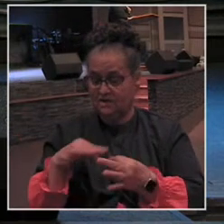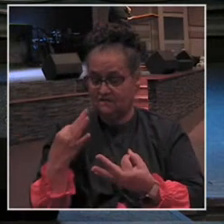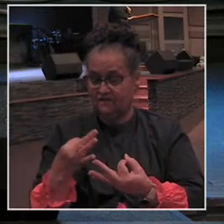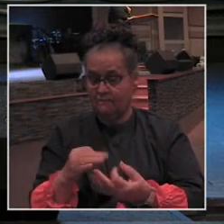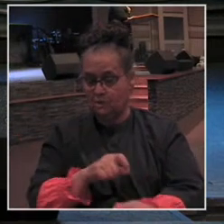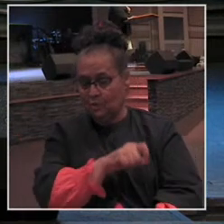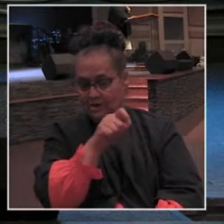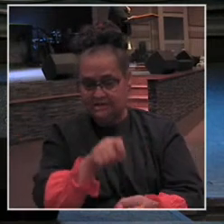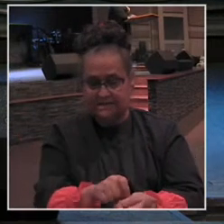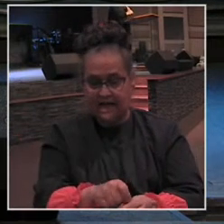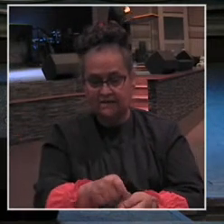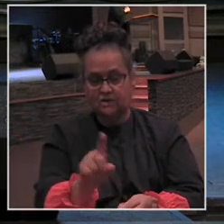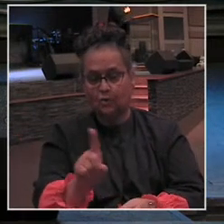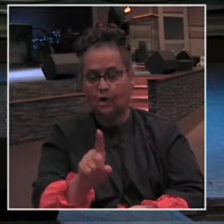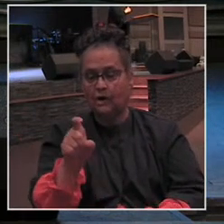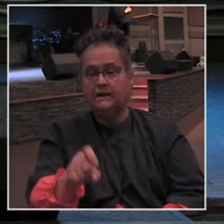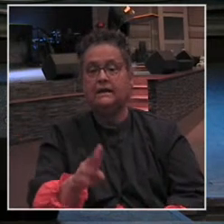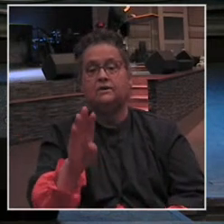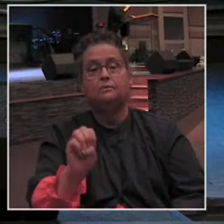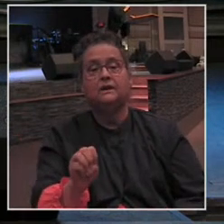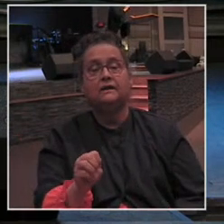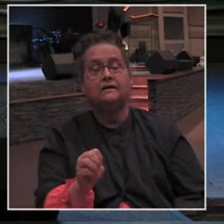exactly where he needed to be.